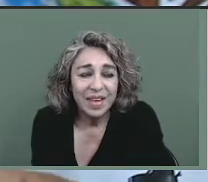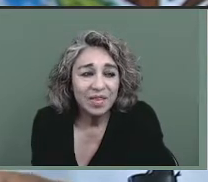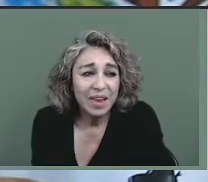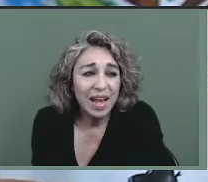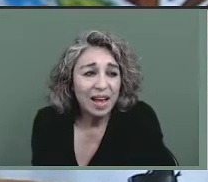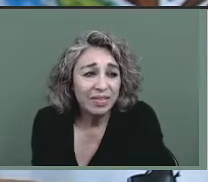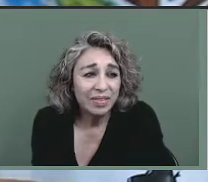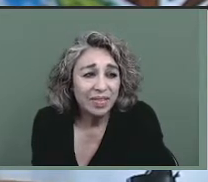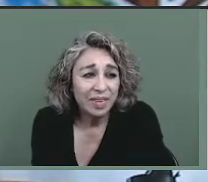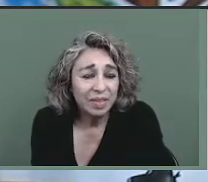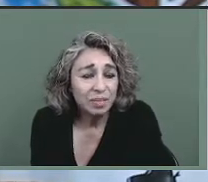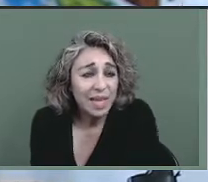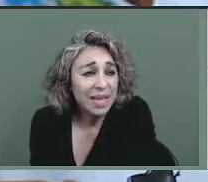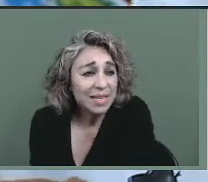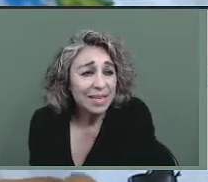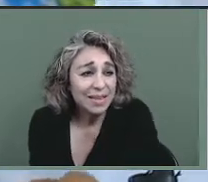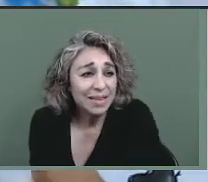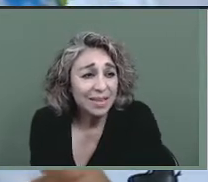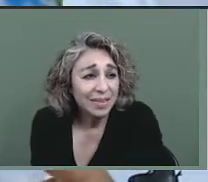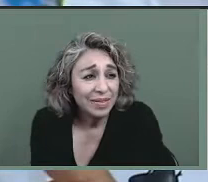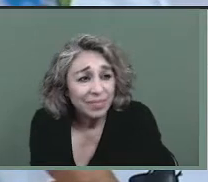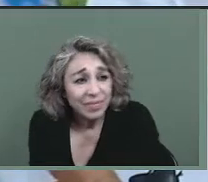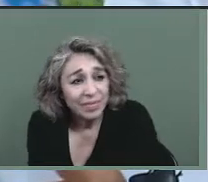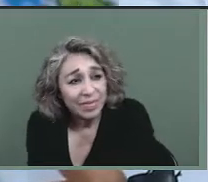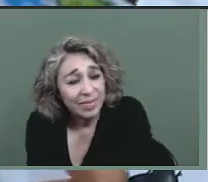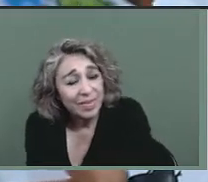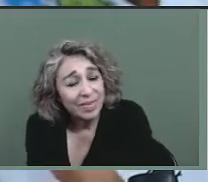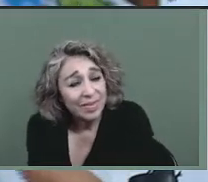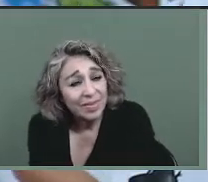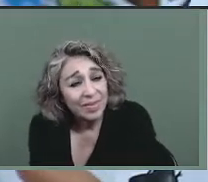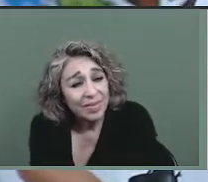they don't have medicine